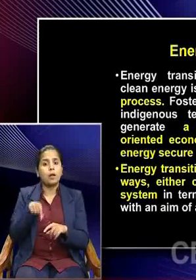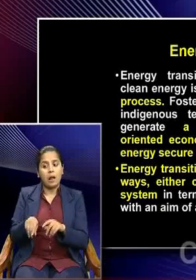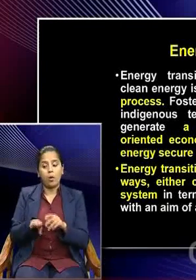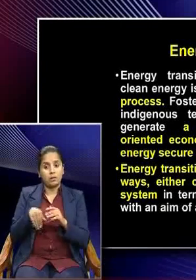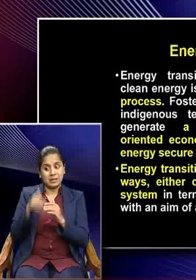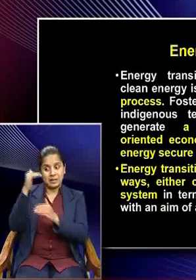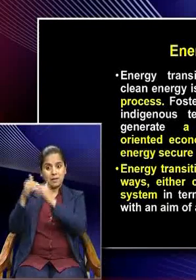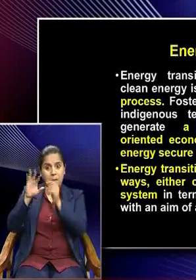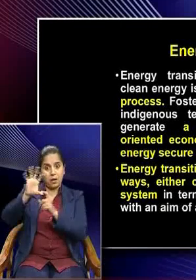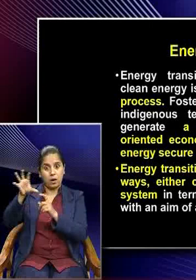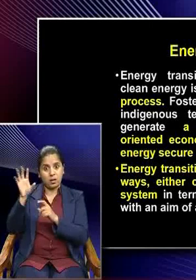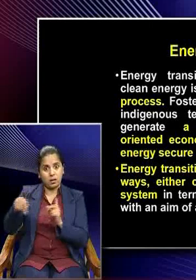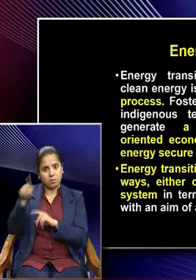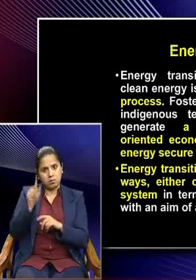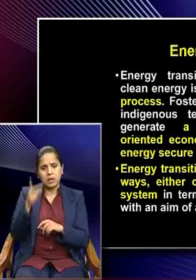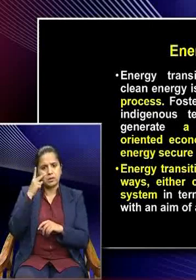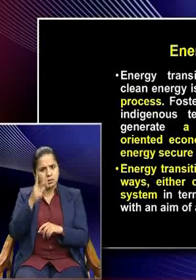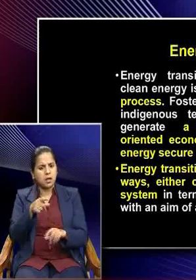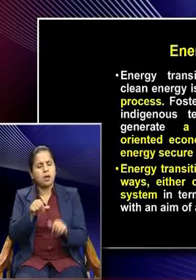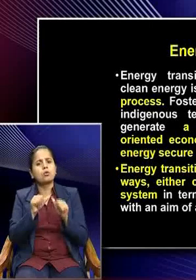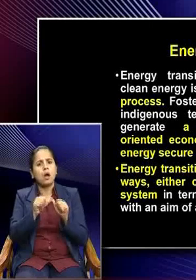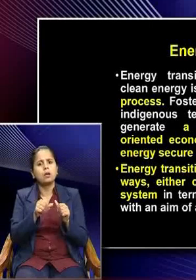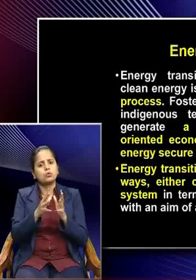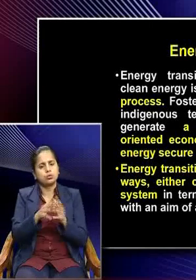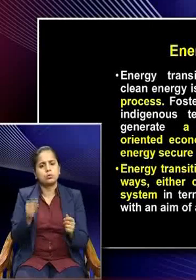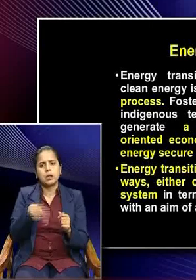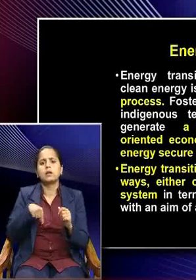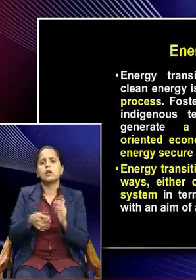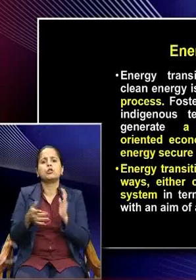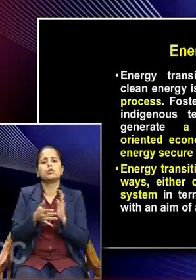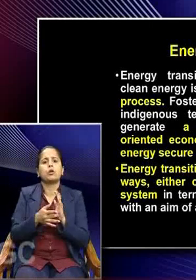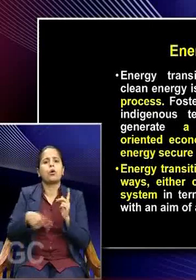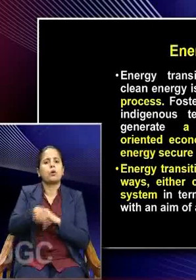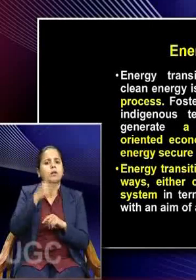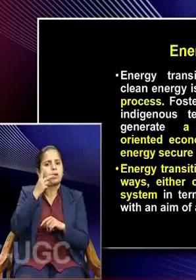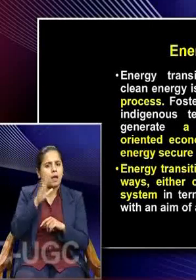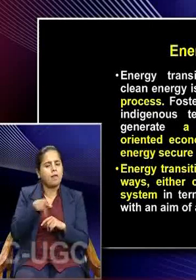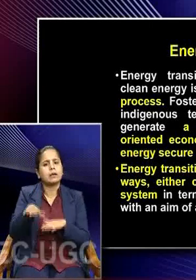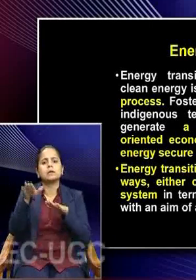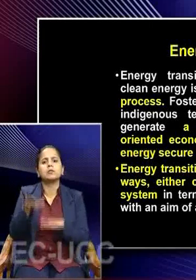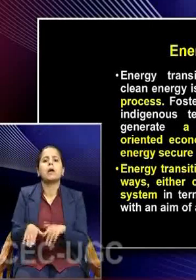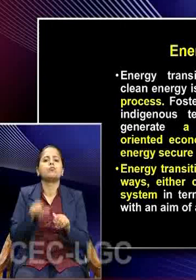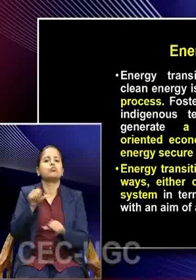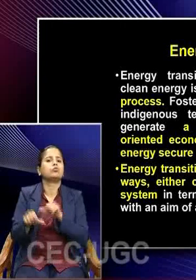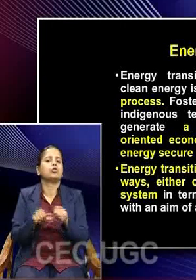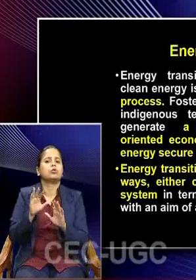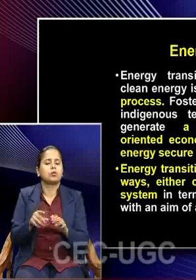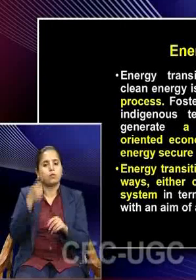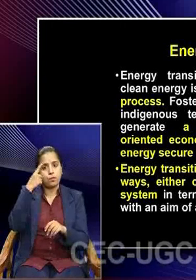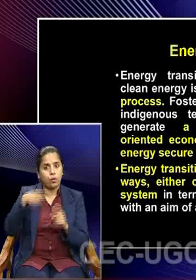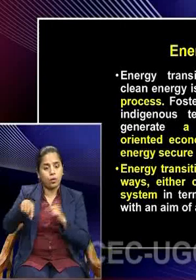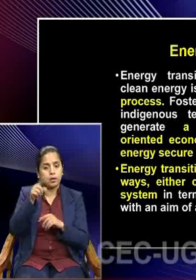should address and register, that it is a technologically driven process, technologically dependent process. Fostering